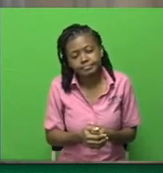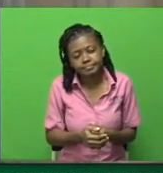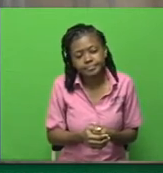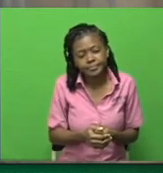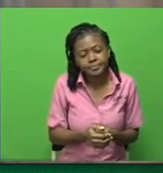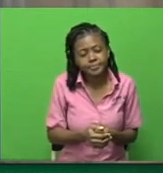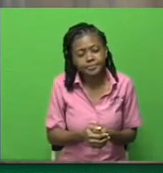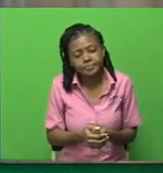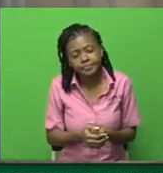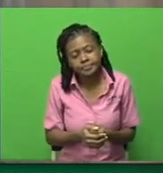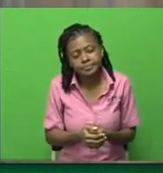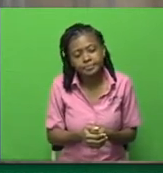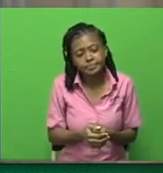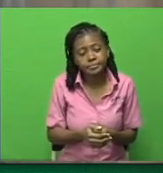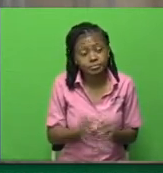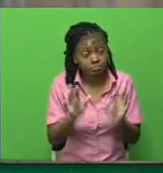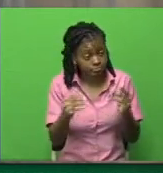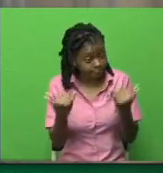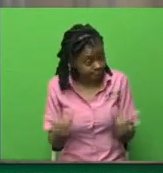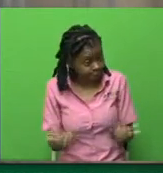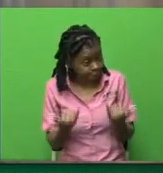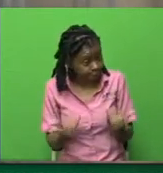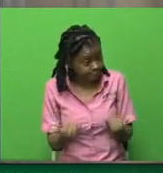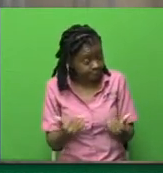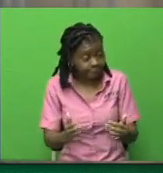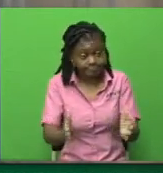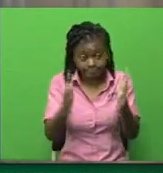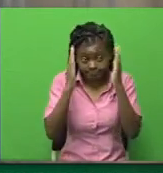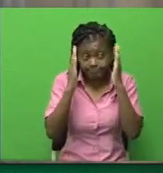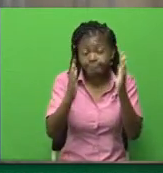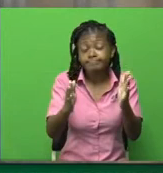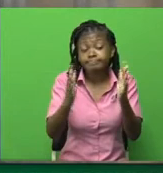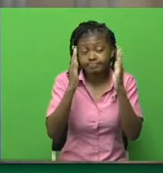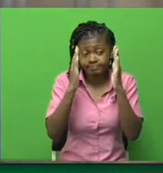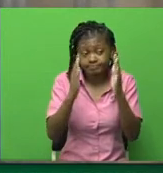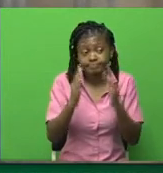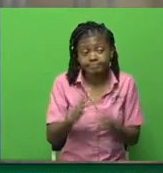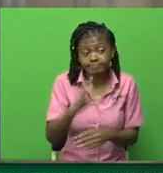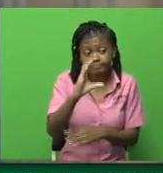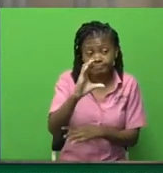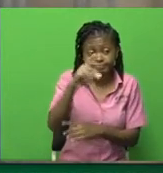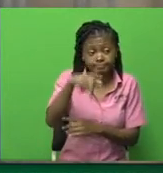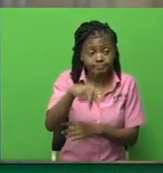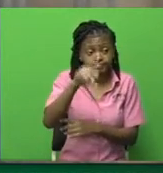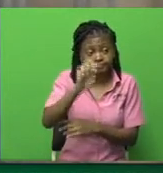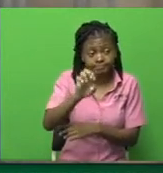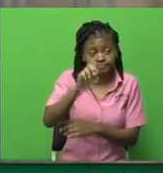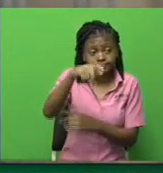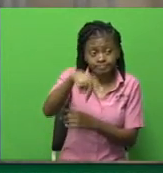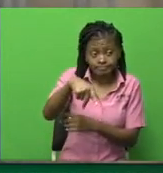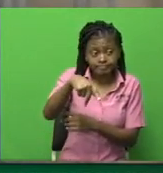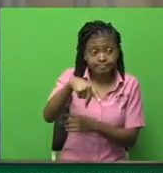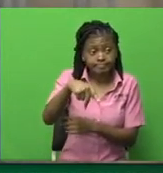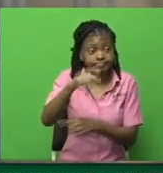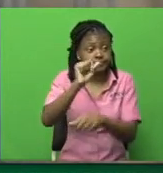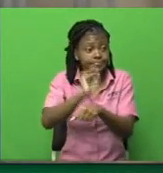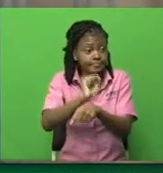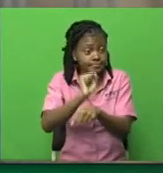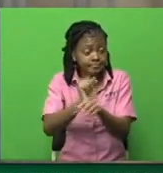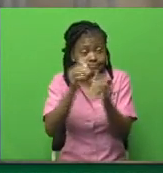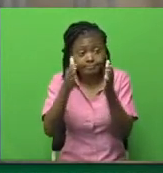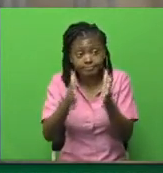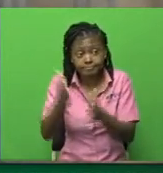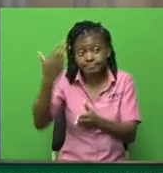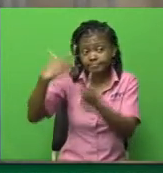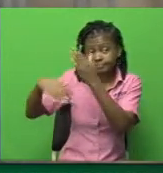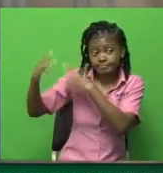Madam speaker to know again to workers the CPA program in 2015 when my government limited